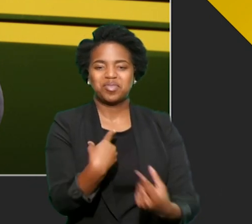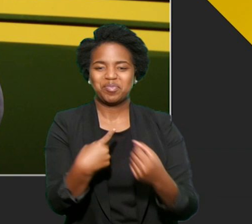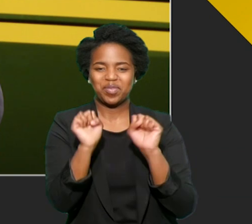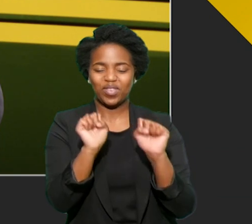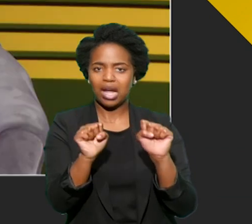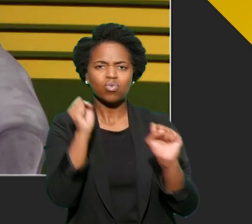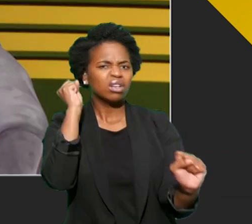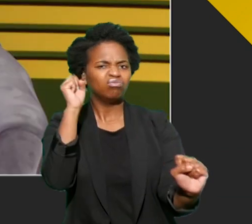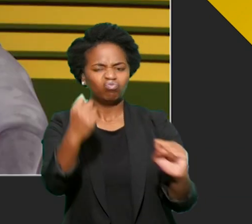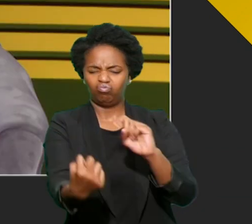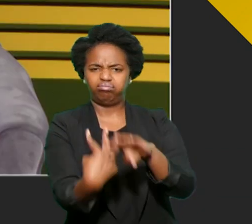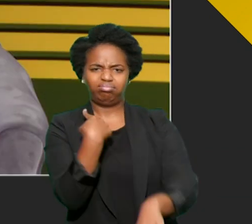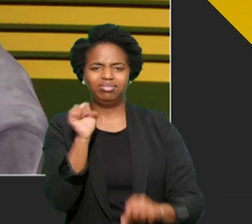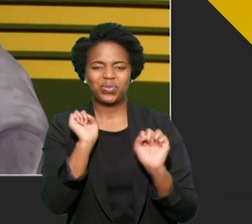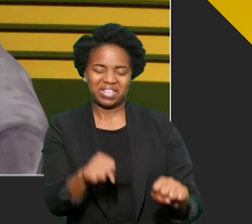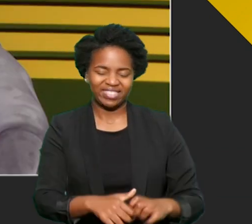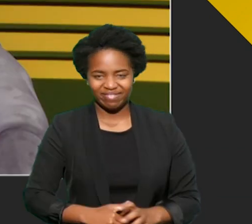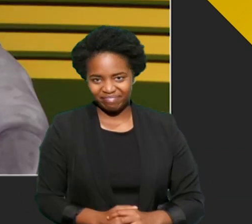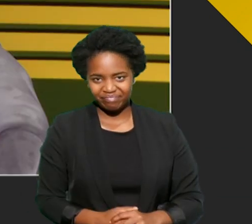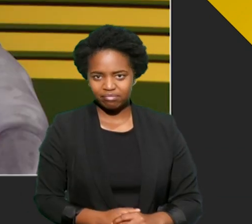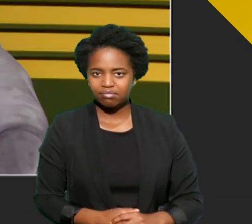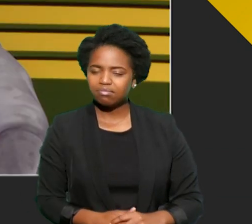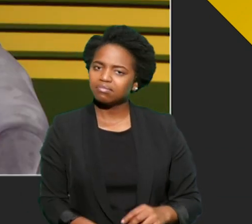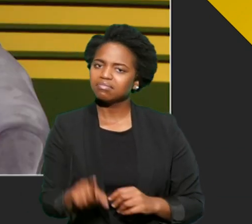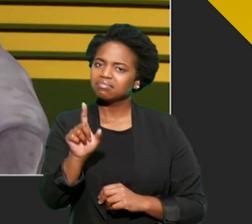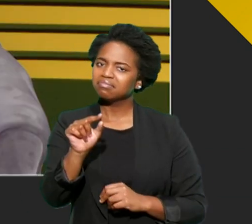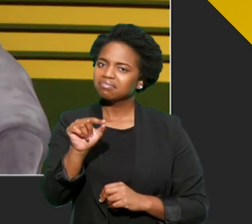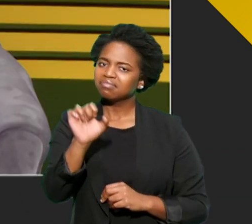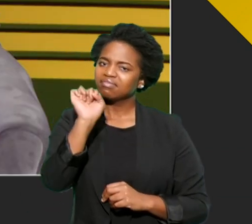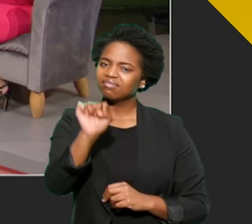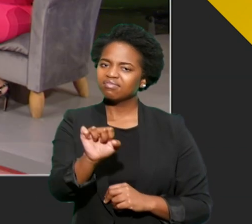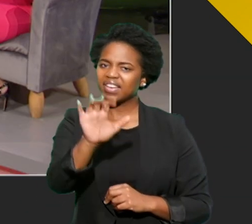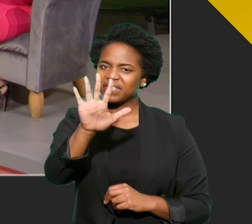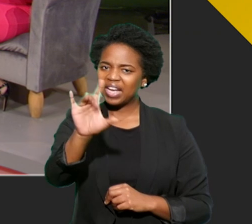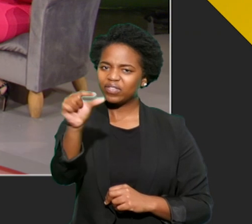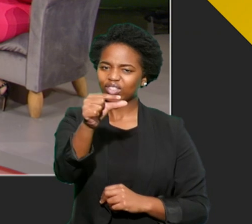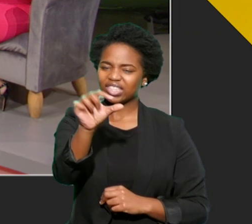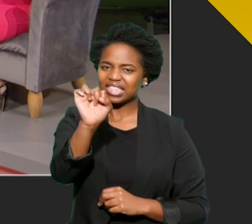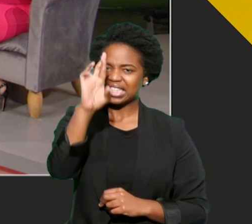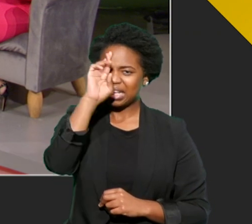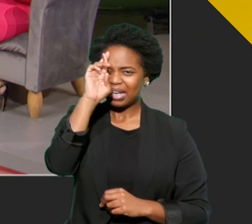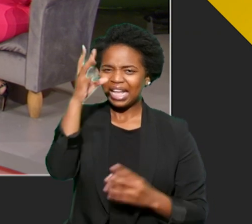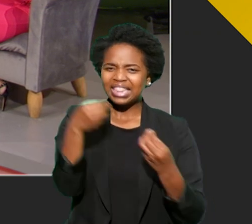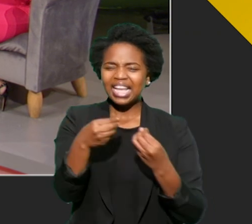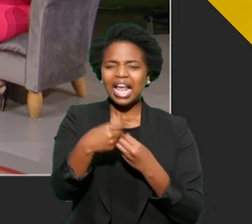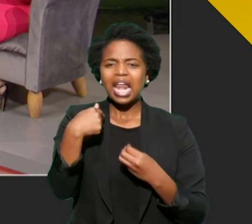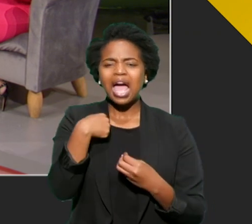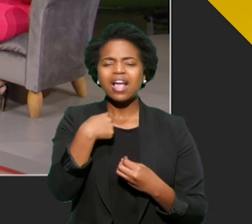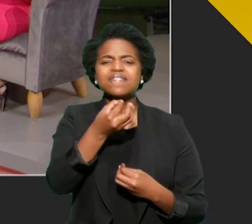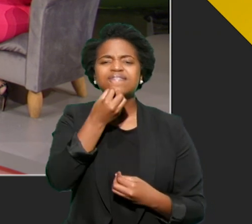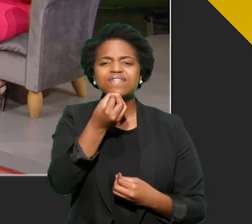072-316-1329. Well, it is very interesting because this conversation about 5G reminds me of when things came into being, you know, things like the microwave.